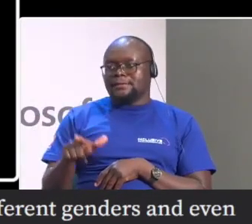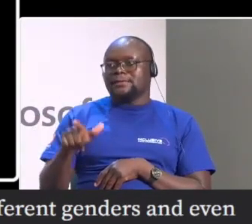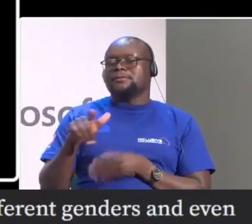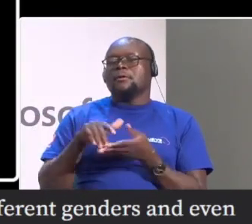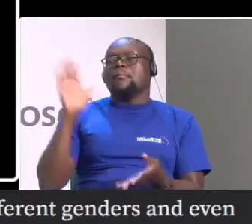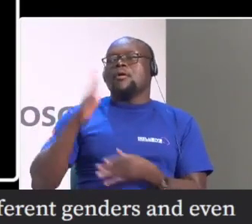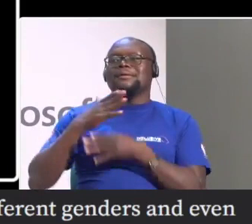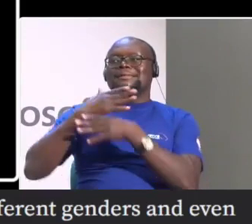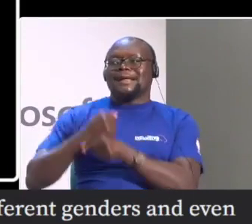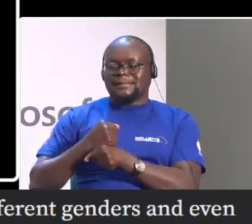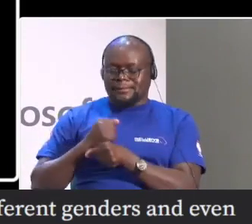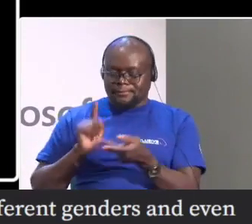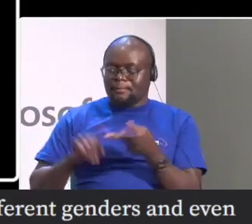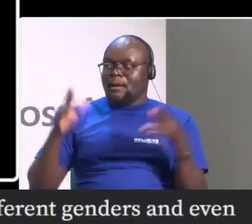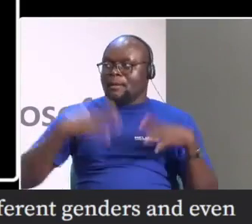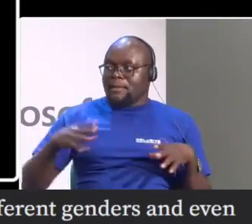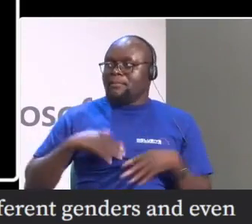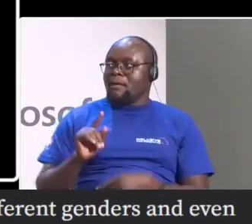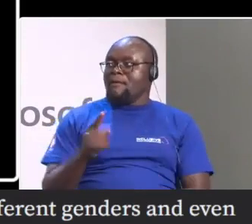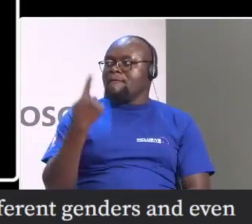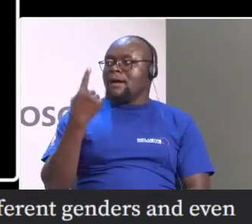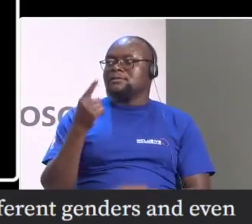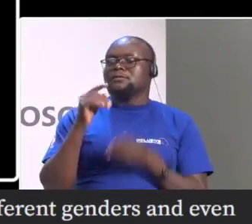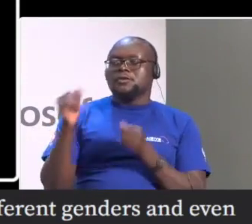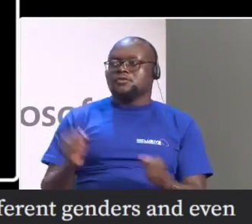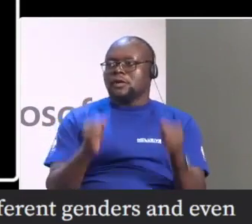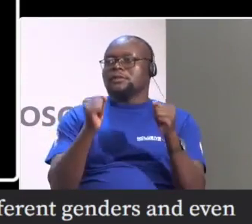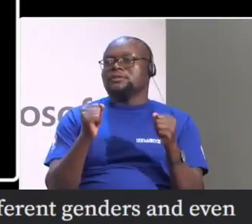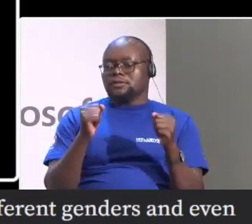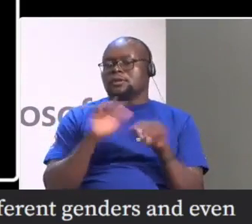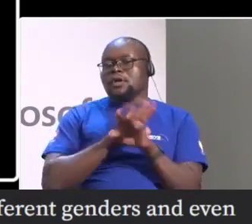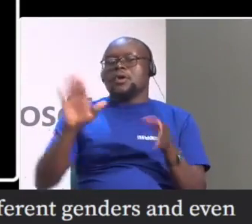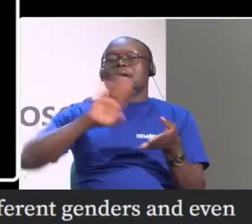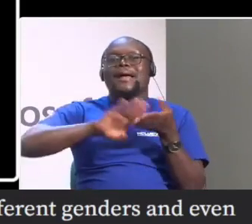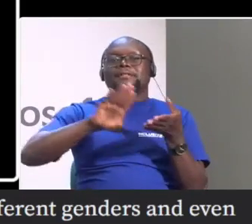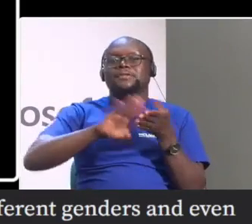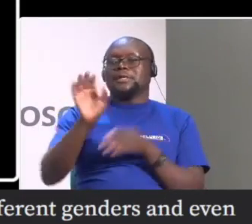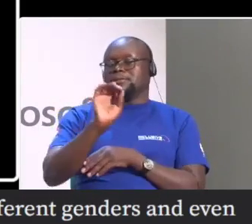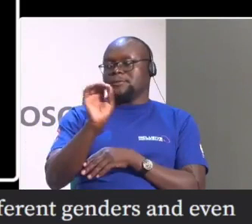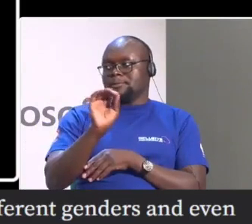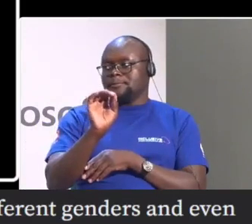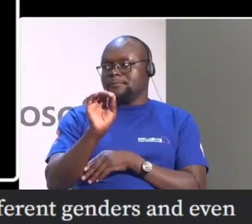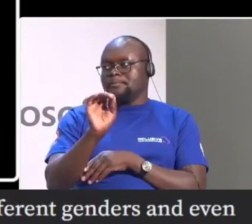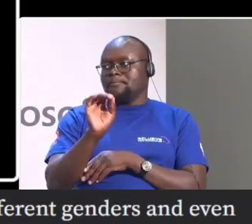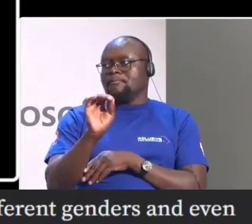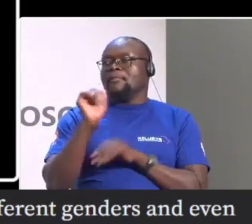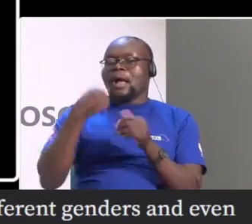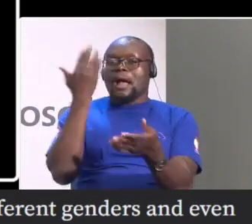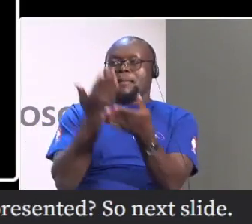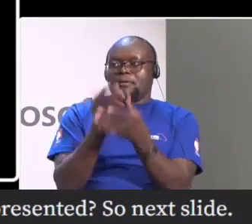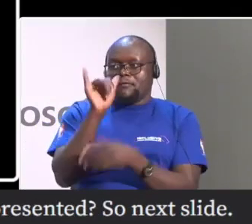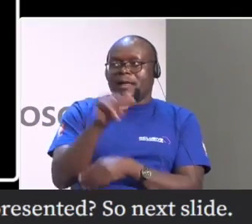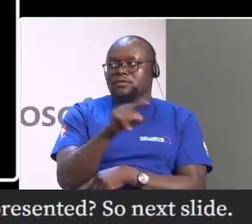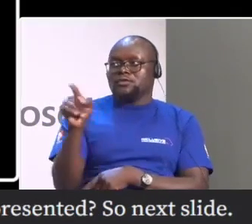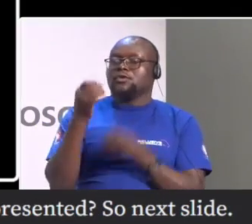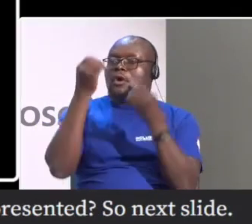more trust. People first, strategy second, no excuses. And I can prove that to you.